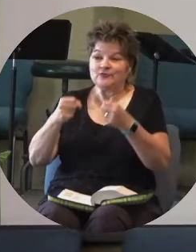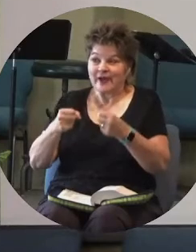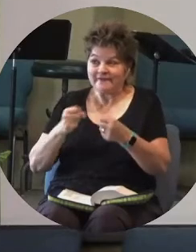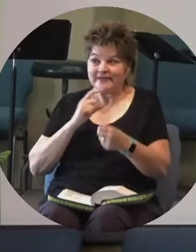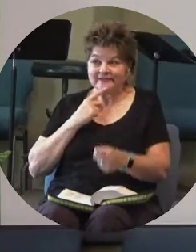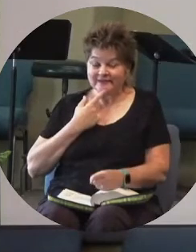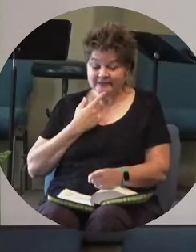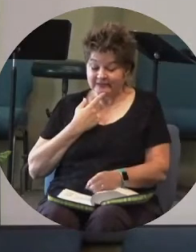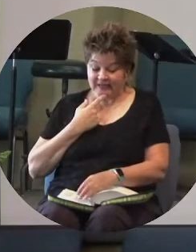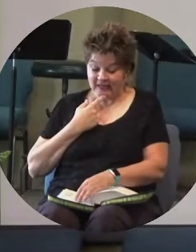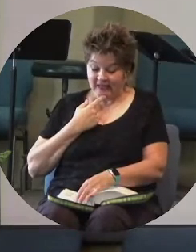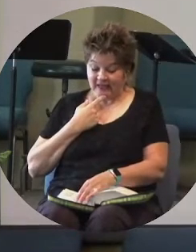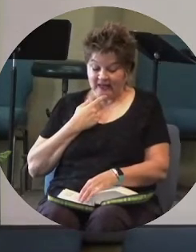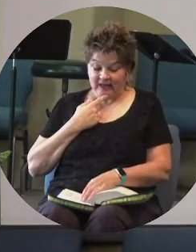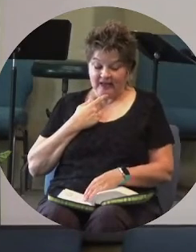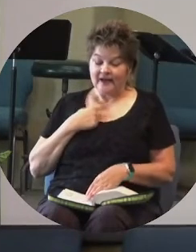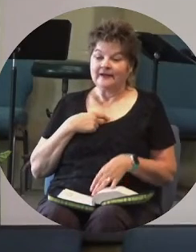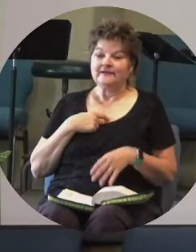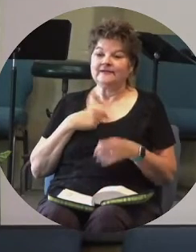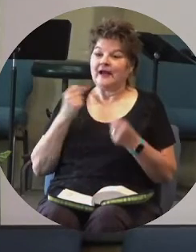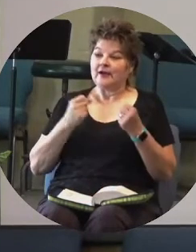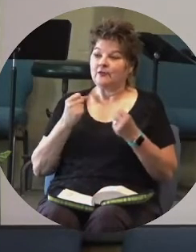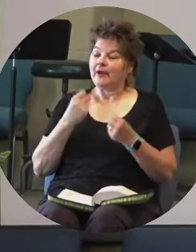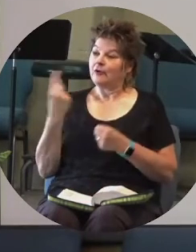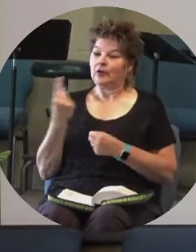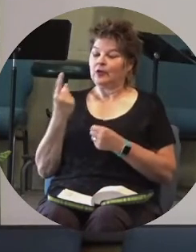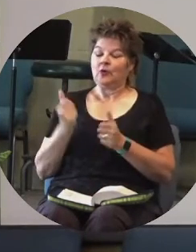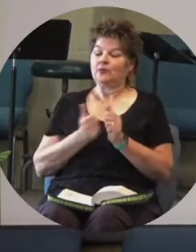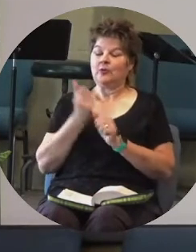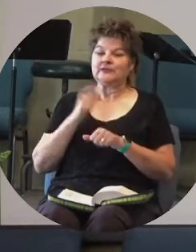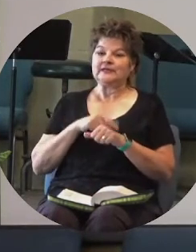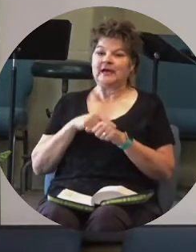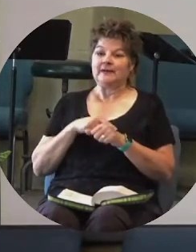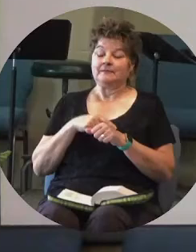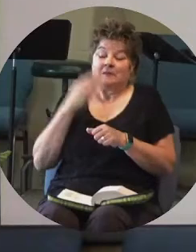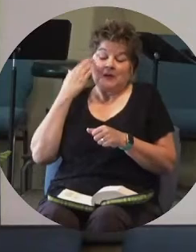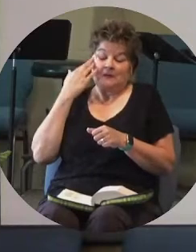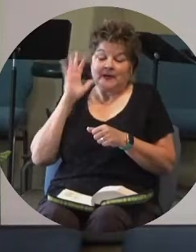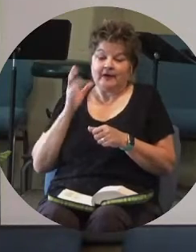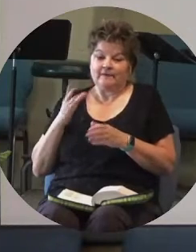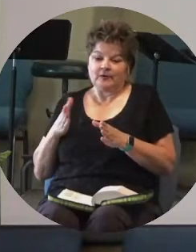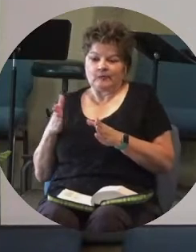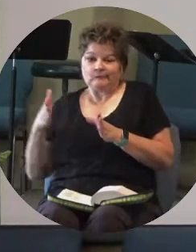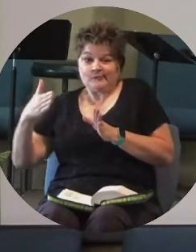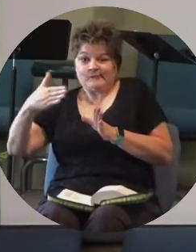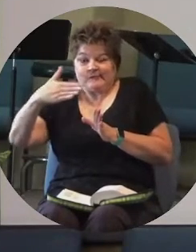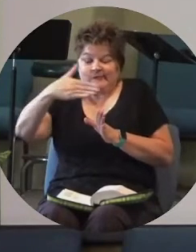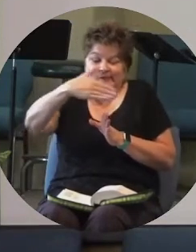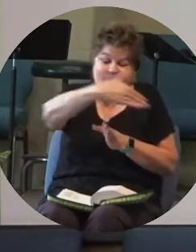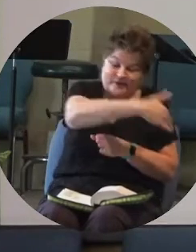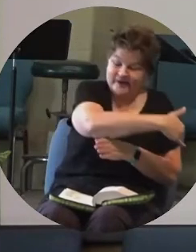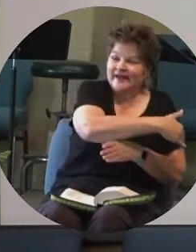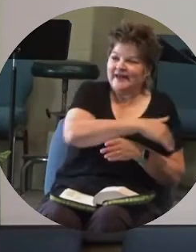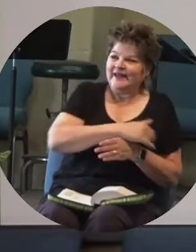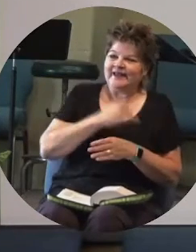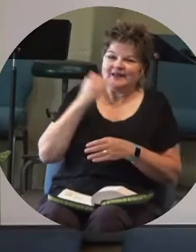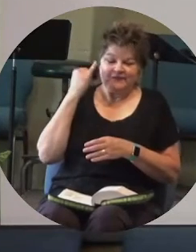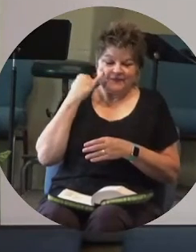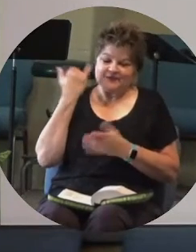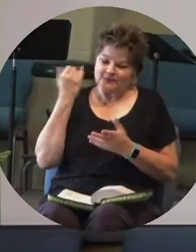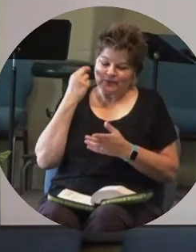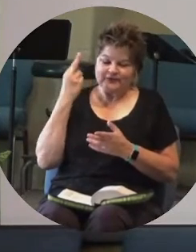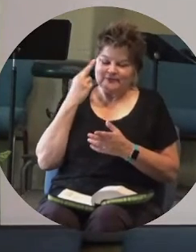Serious. I drive by myself most of the time. I don't care how fast I take a corner as long as it's within reasonable limits of the